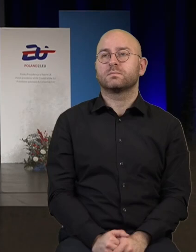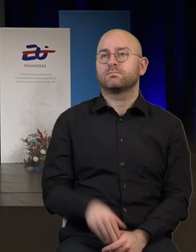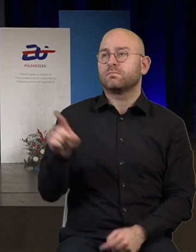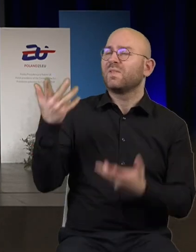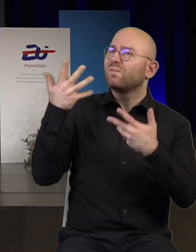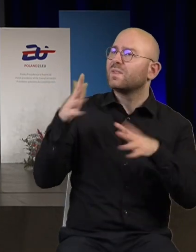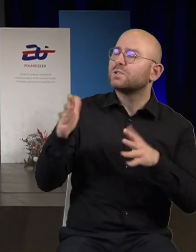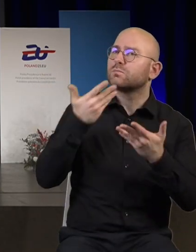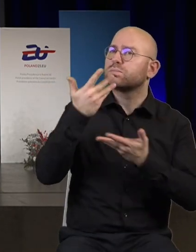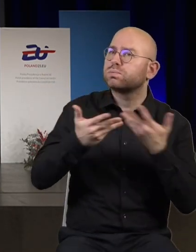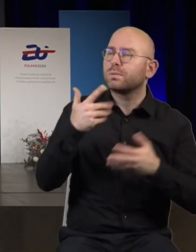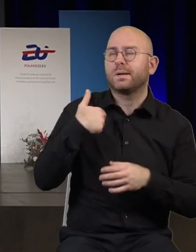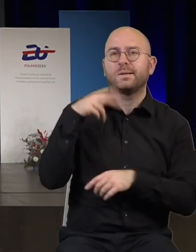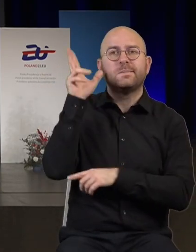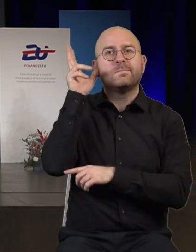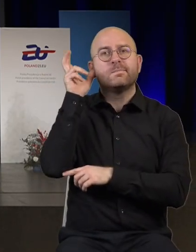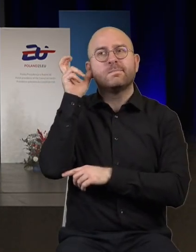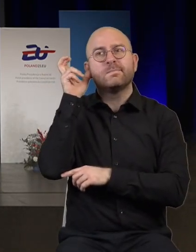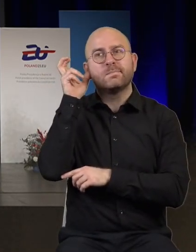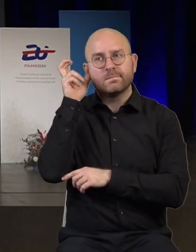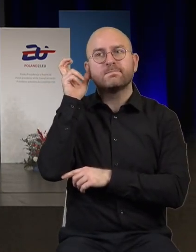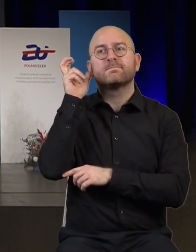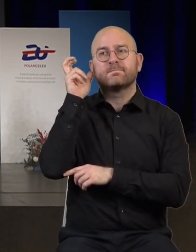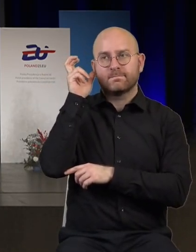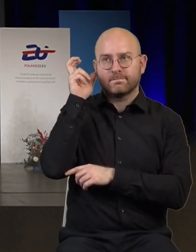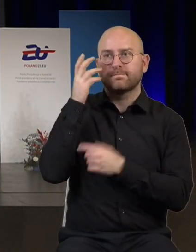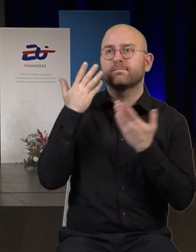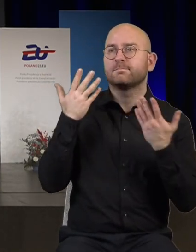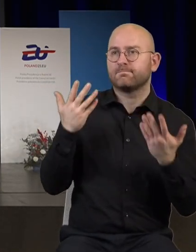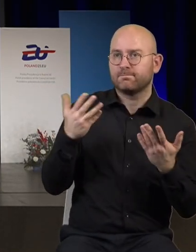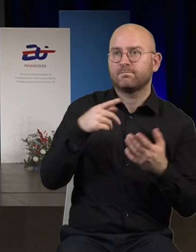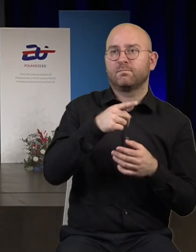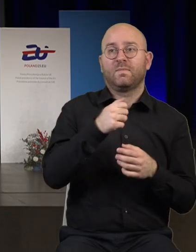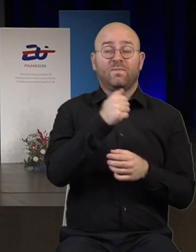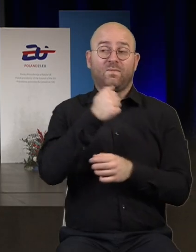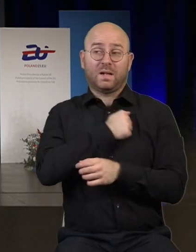part in a conference by train. And it took me 12 hours.